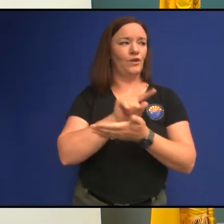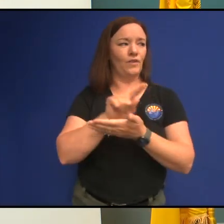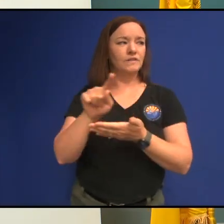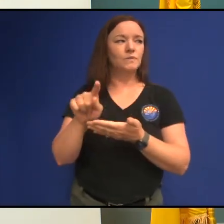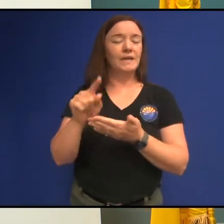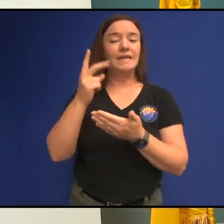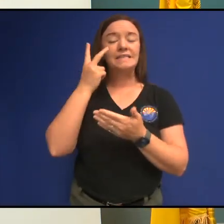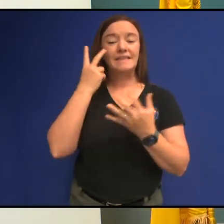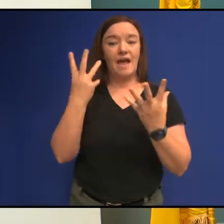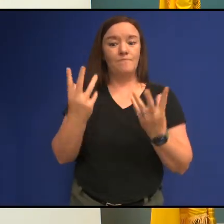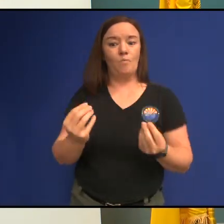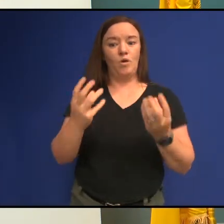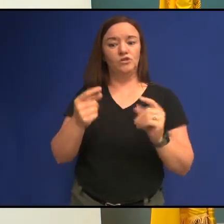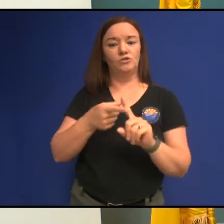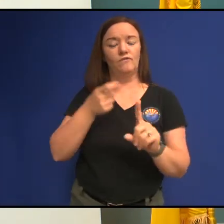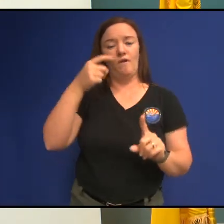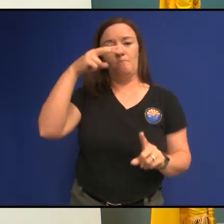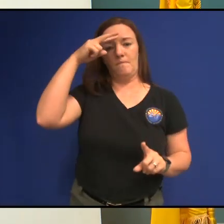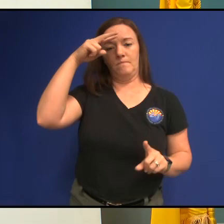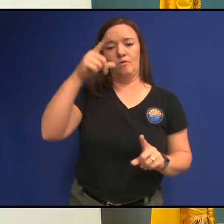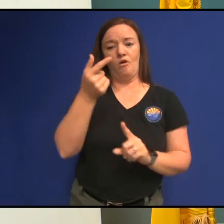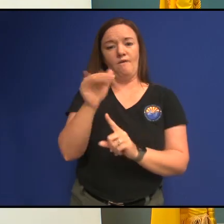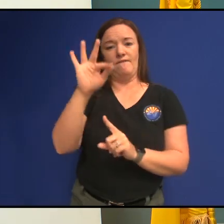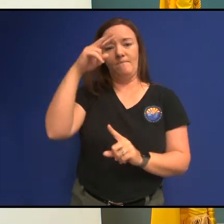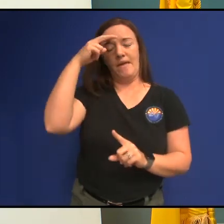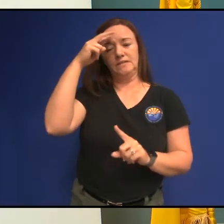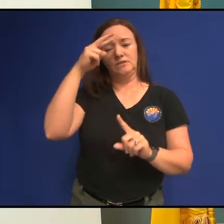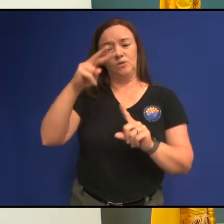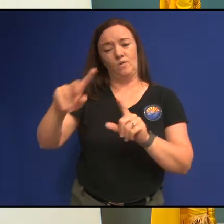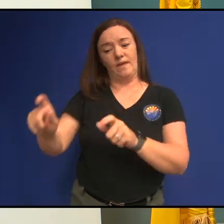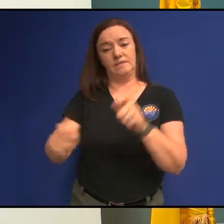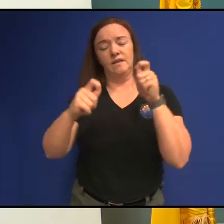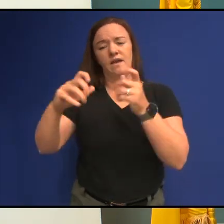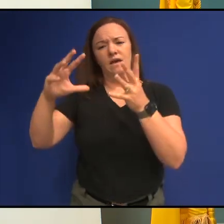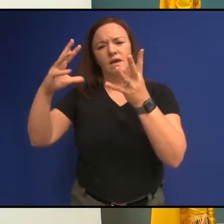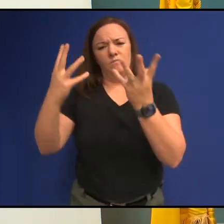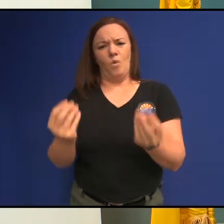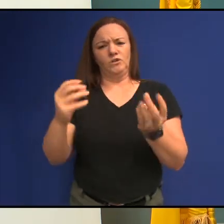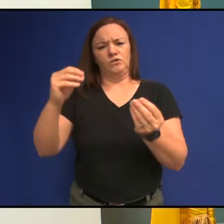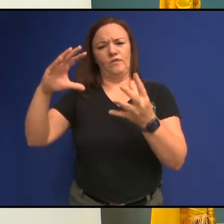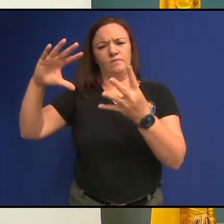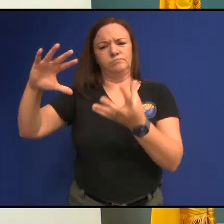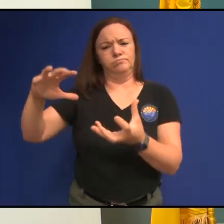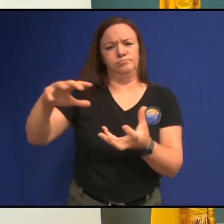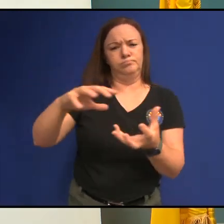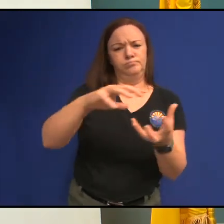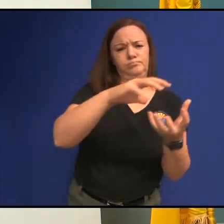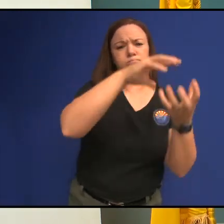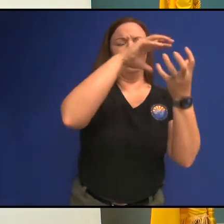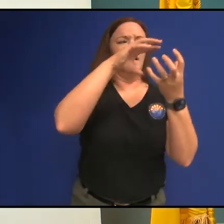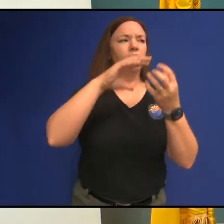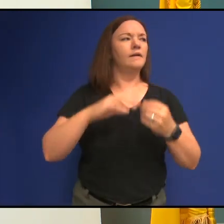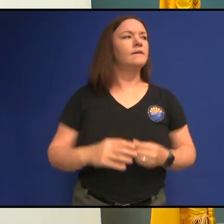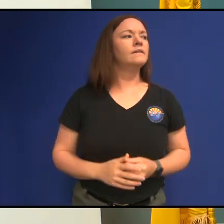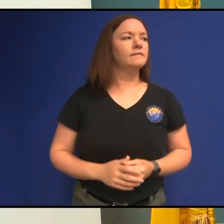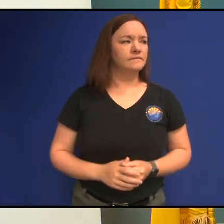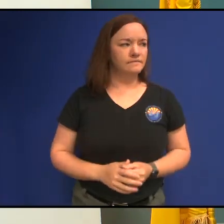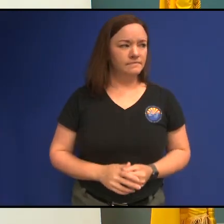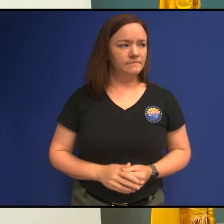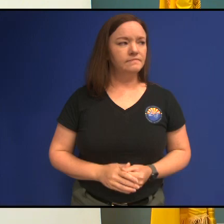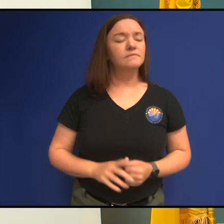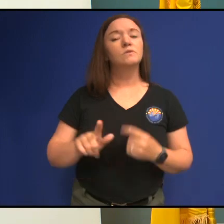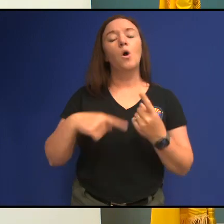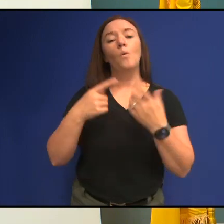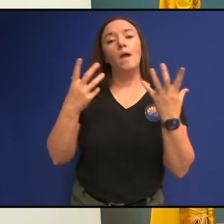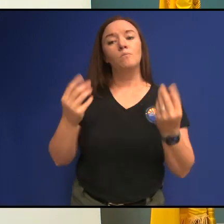pulling moisture out of the Gulf of Mexico. And you can kind of see it's a little bit of an ebb and a flow when moisture pushes into an area.